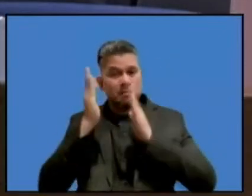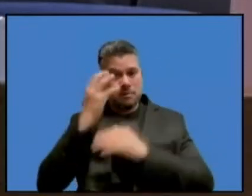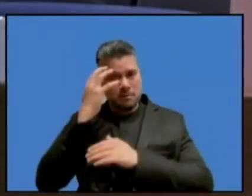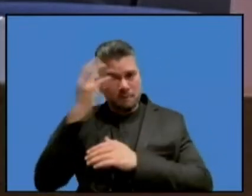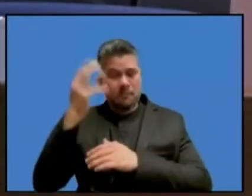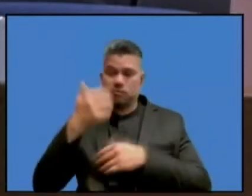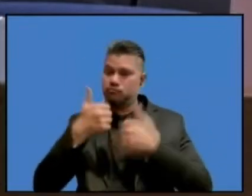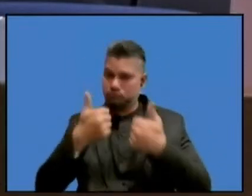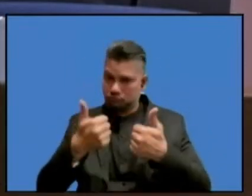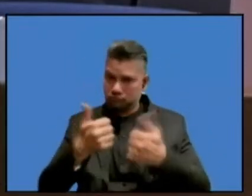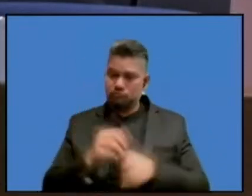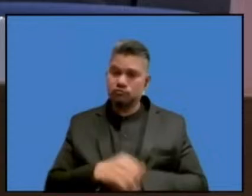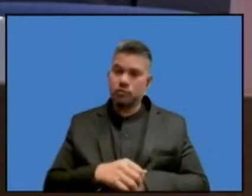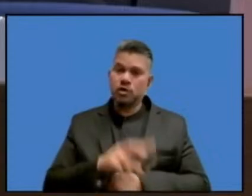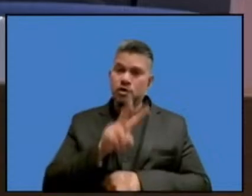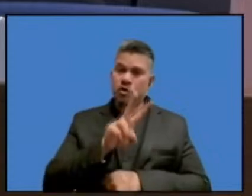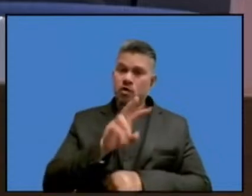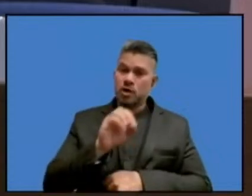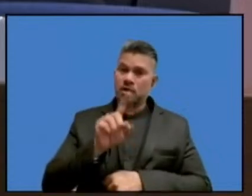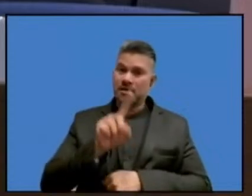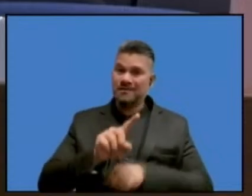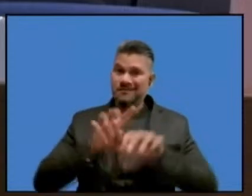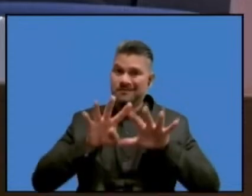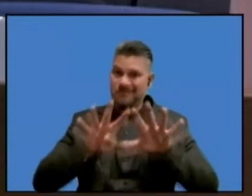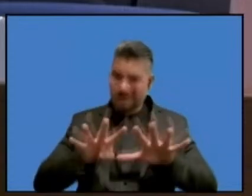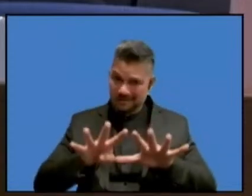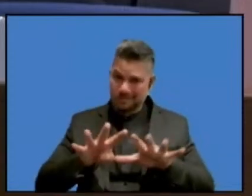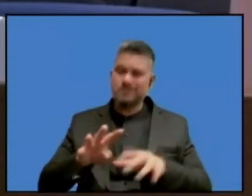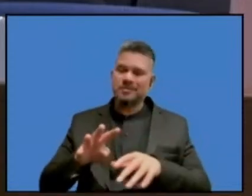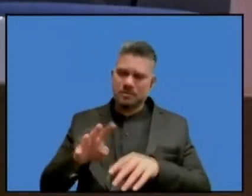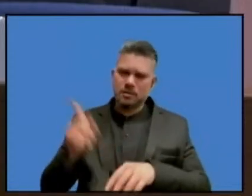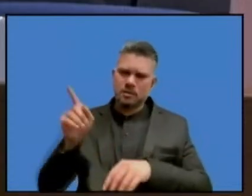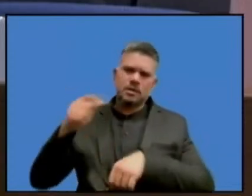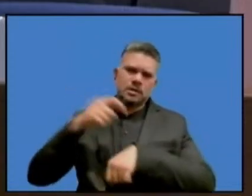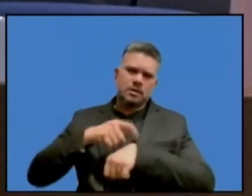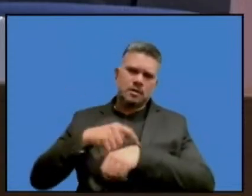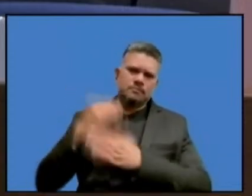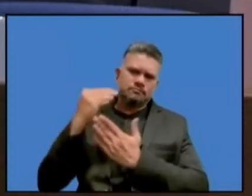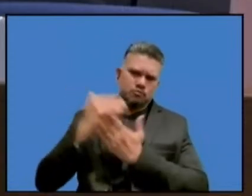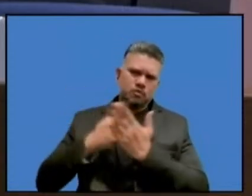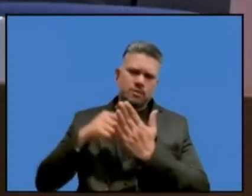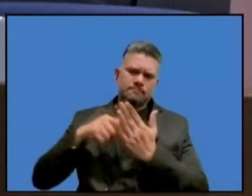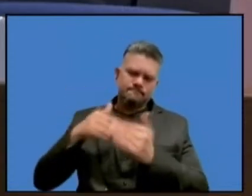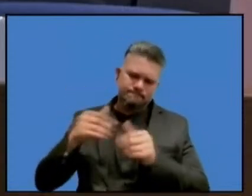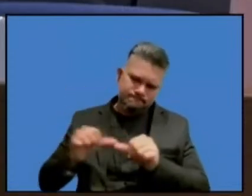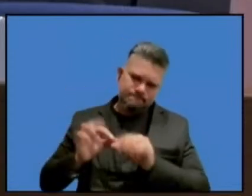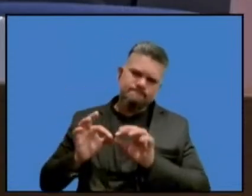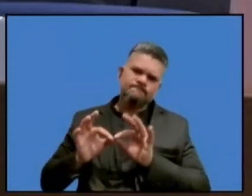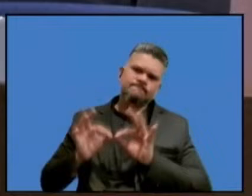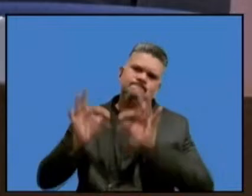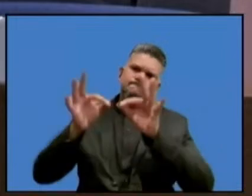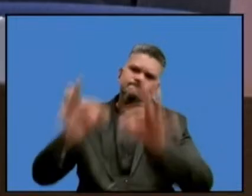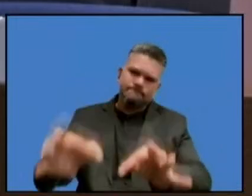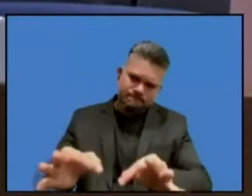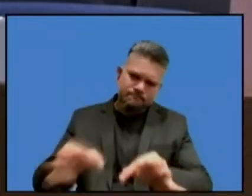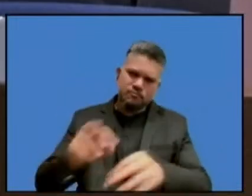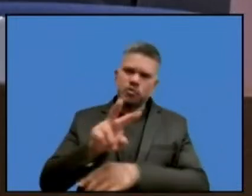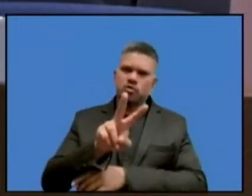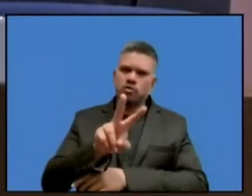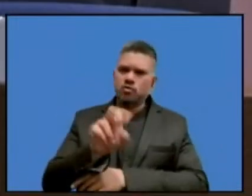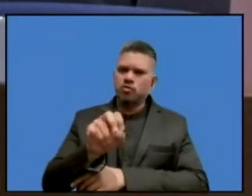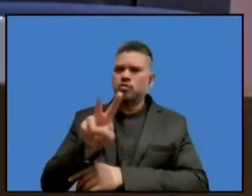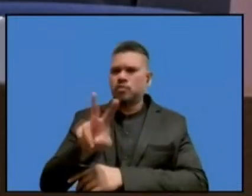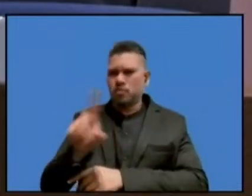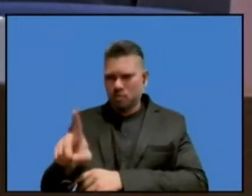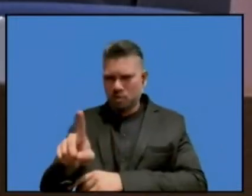of the Employment Injury Scheme to migrant workers in other sectors, in June 2021, Malaysia's Social Security Organization extended the Employment